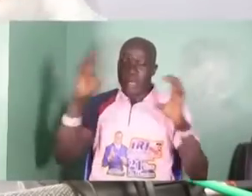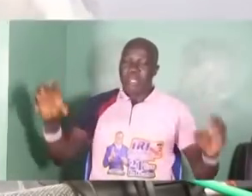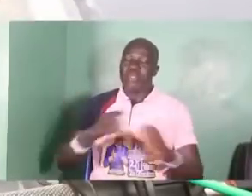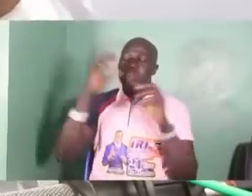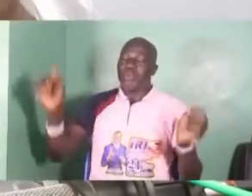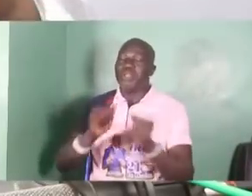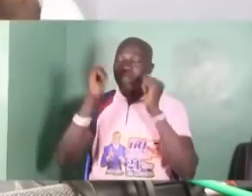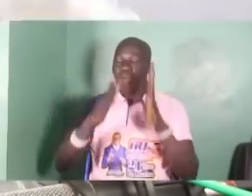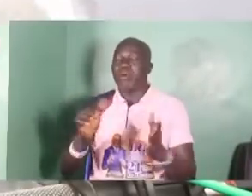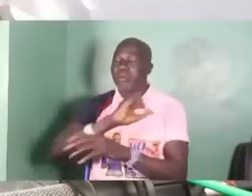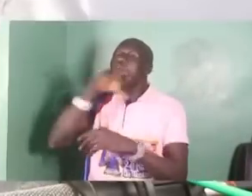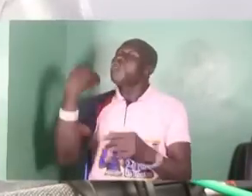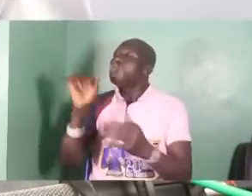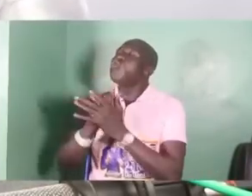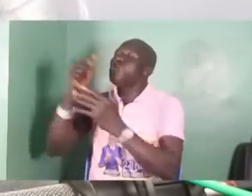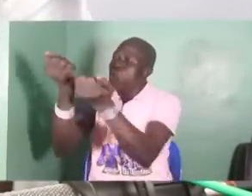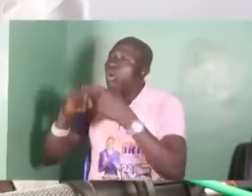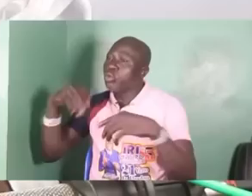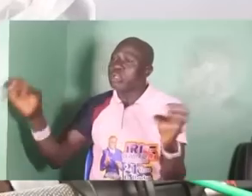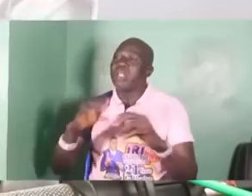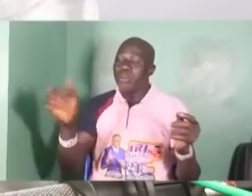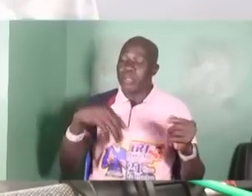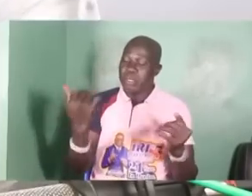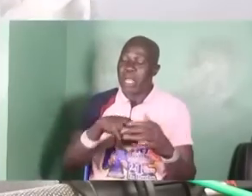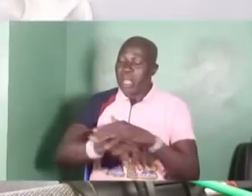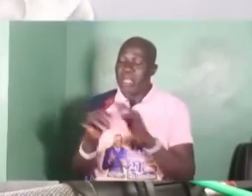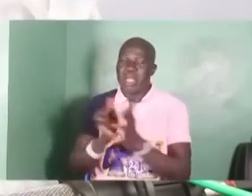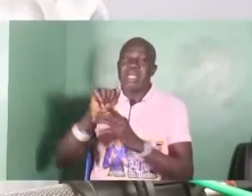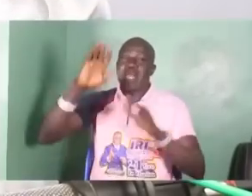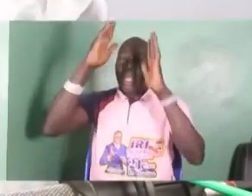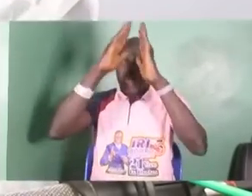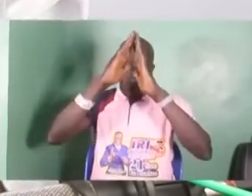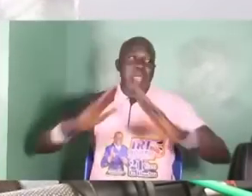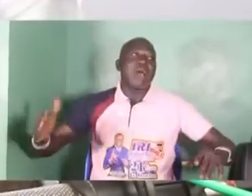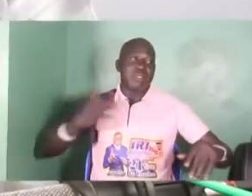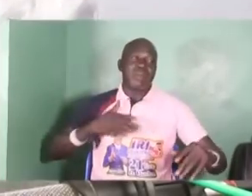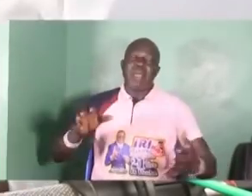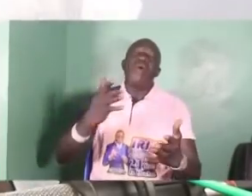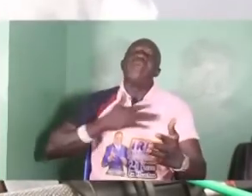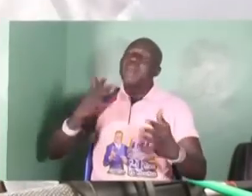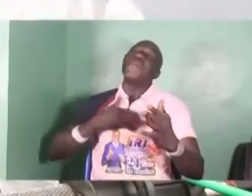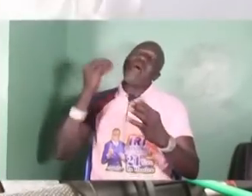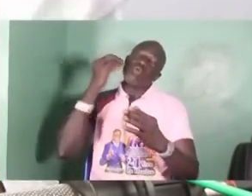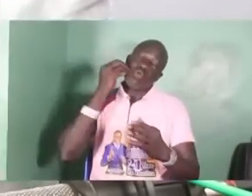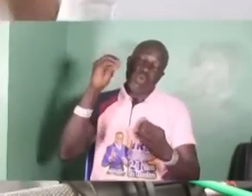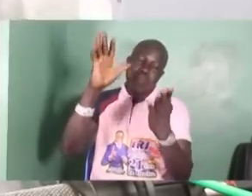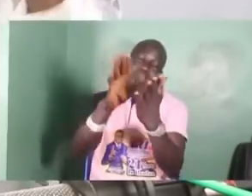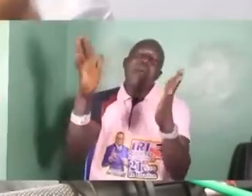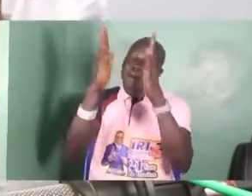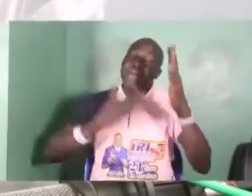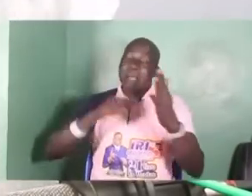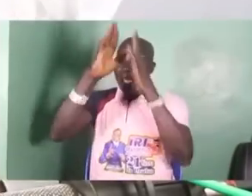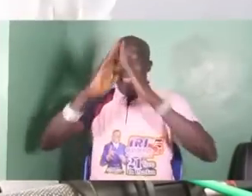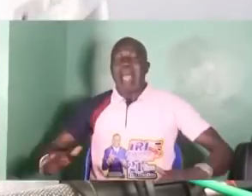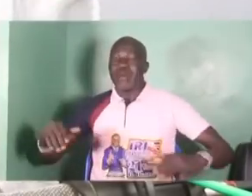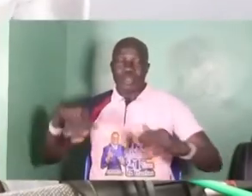He chose some 70 people. Ó fa àwọn náà lórúkọ. He gave them names. Inú wọn lẹ̀bà Jésù wa. Part of. Ó yàn àwọn kan 500. Some 500. But apostolic.